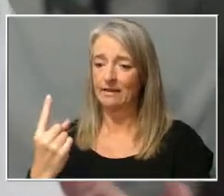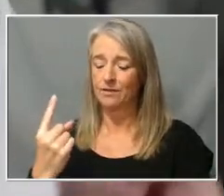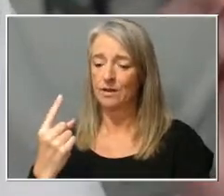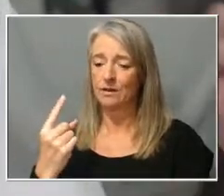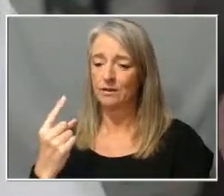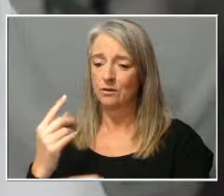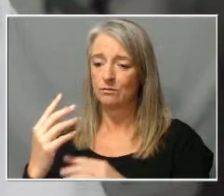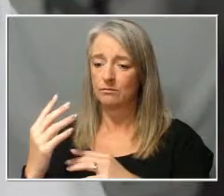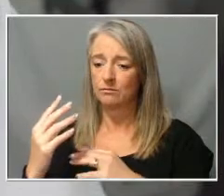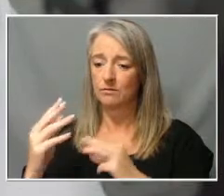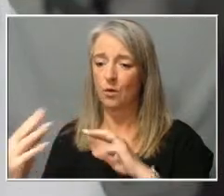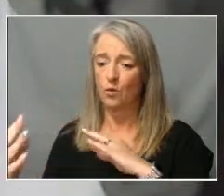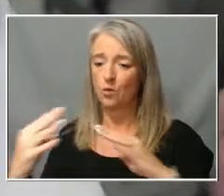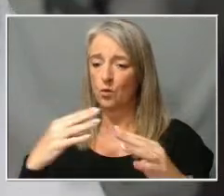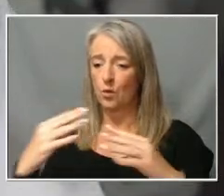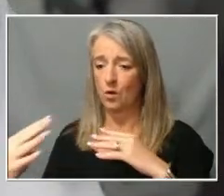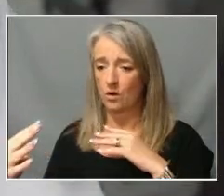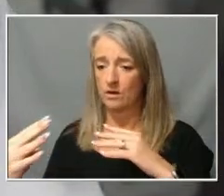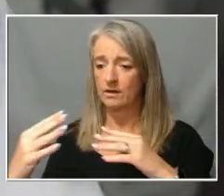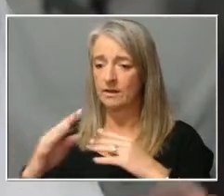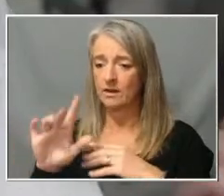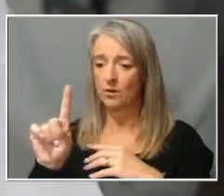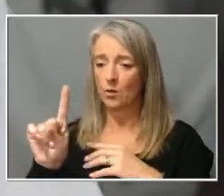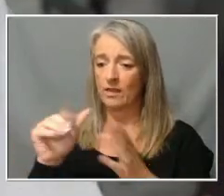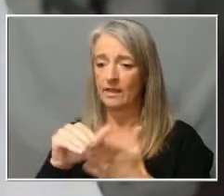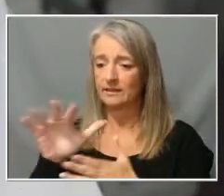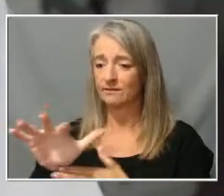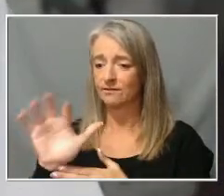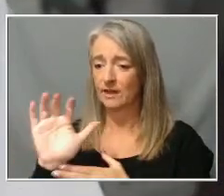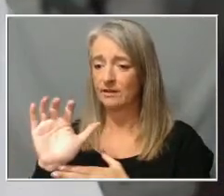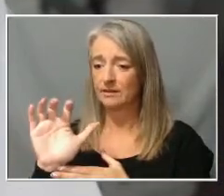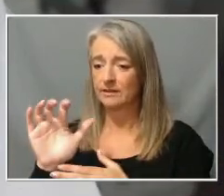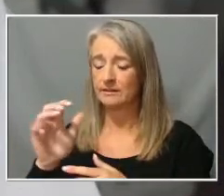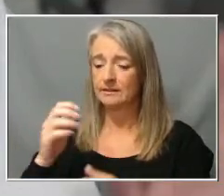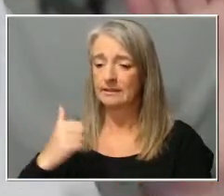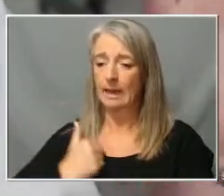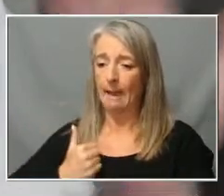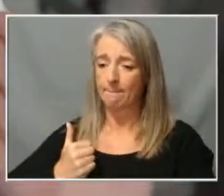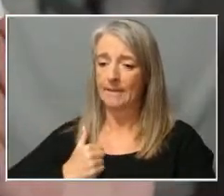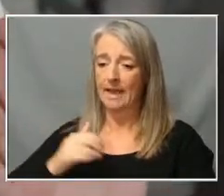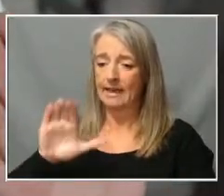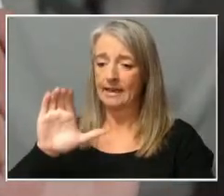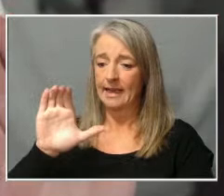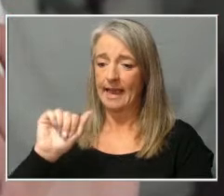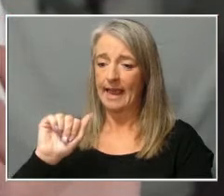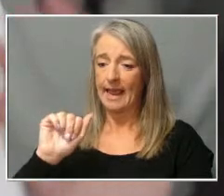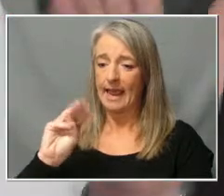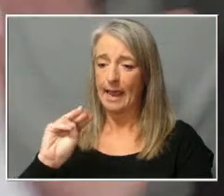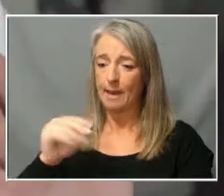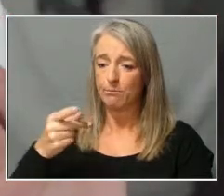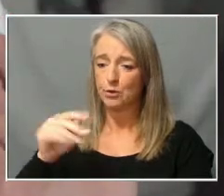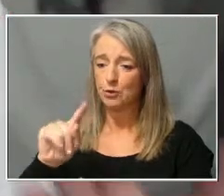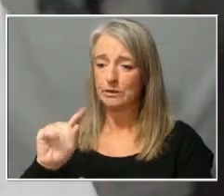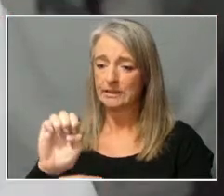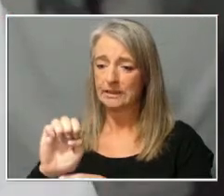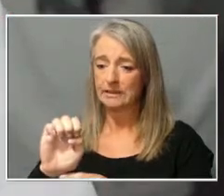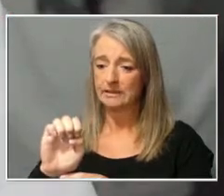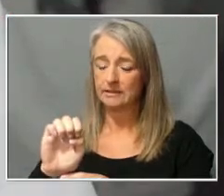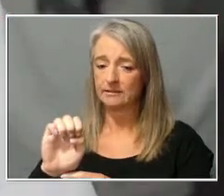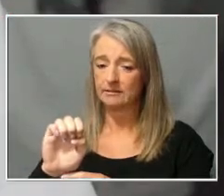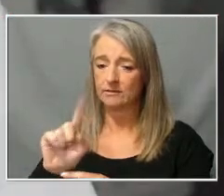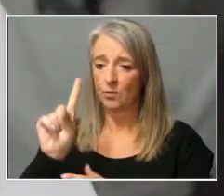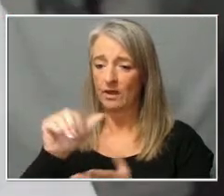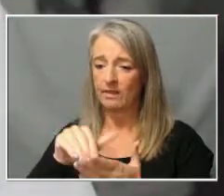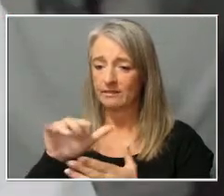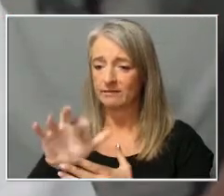warfare, only 1,500 combat amputees. So since 2001, 1,500, but 500